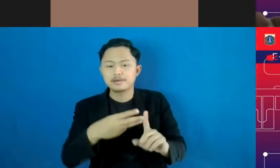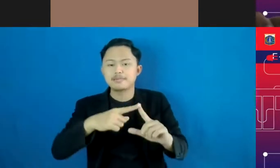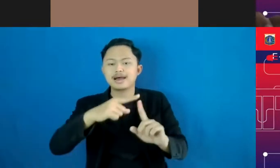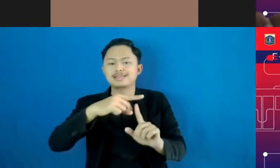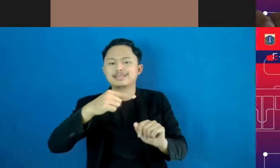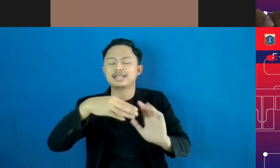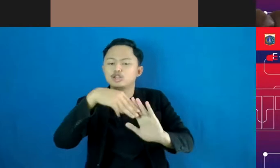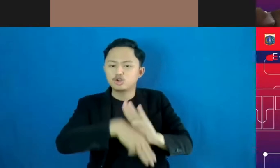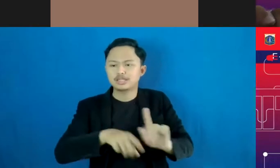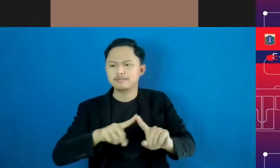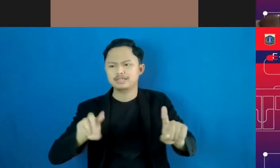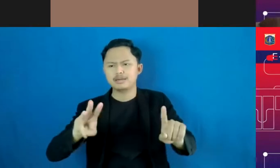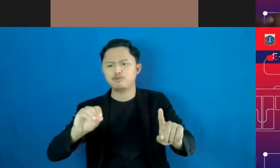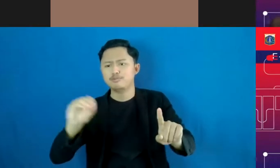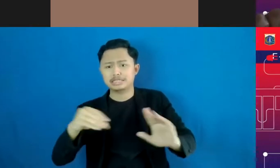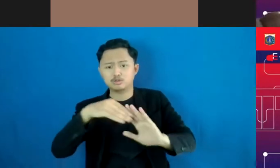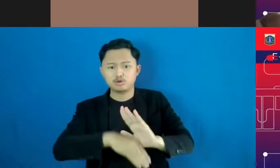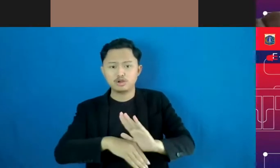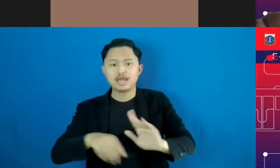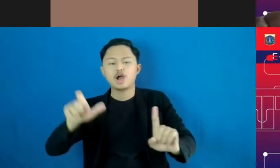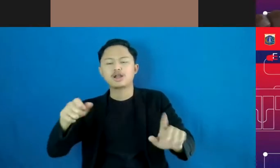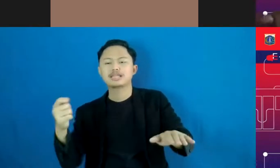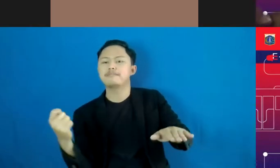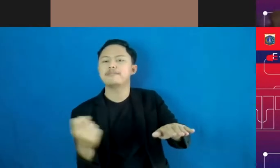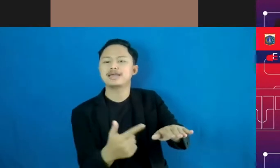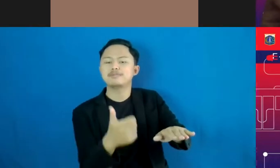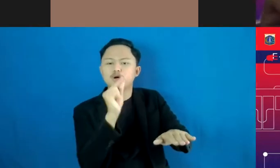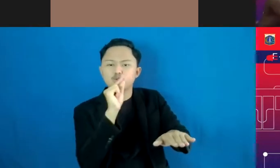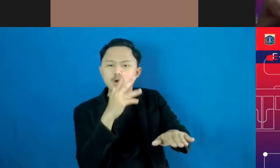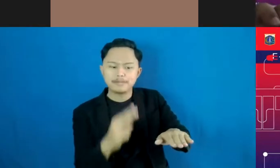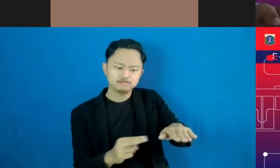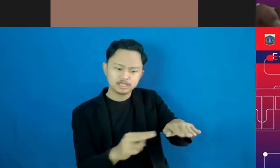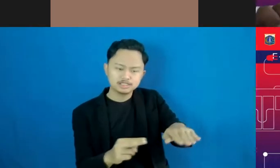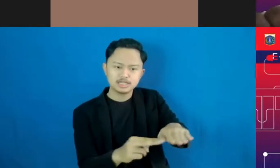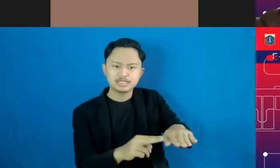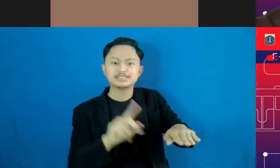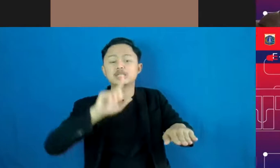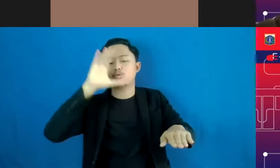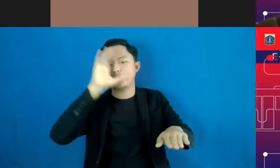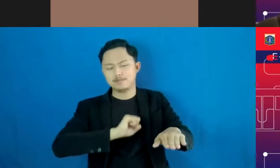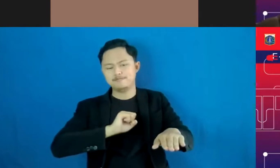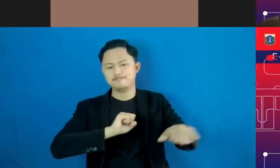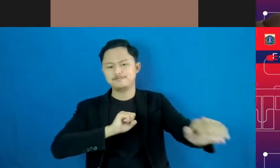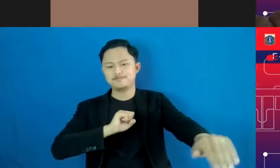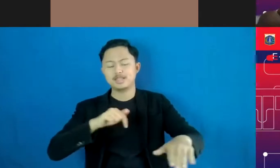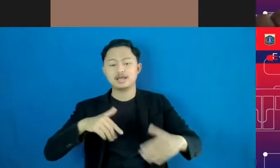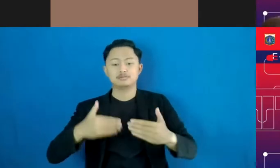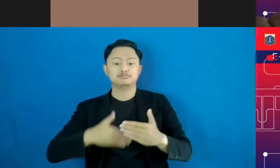30%. So I can eliminate this expenditure, which is actually not required. Now, let us talk about